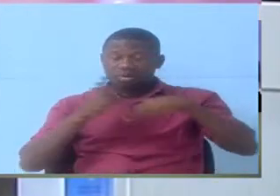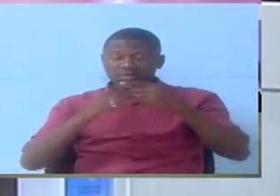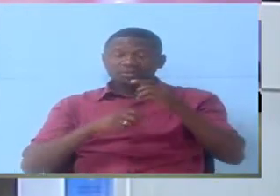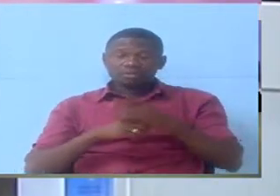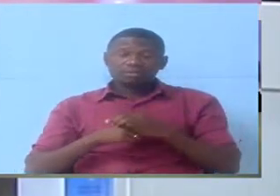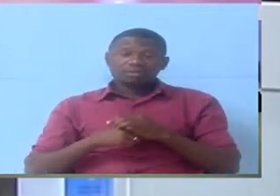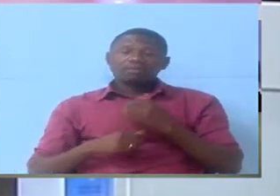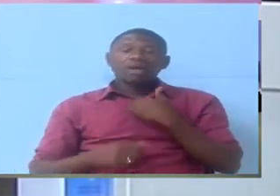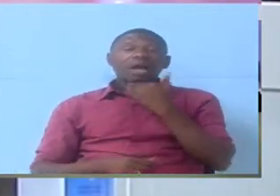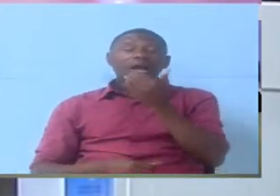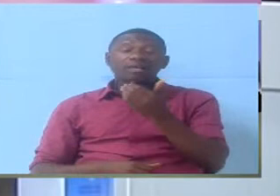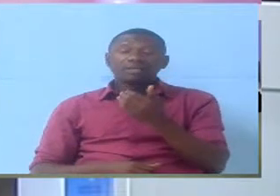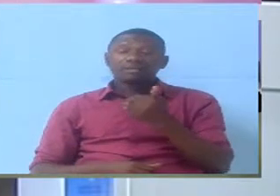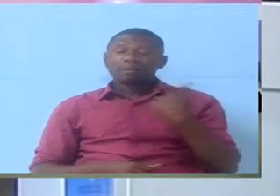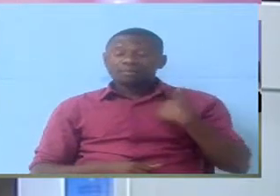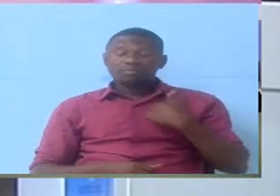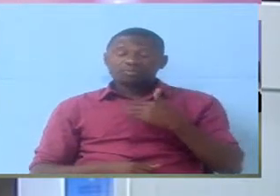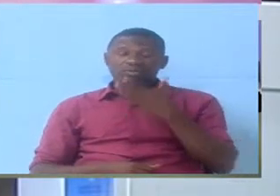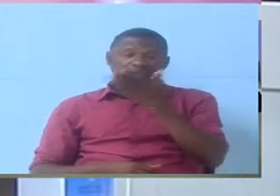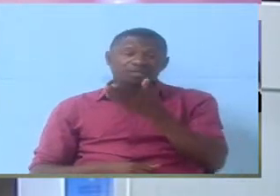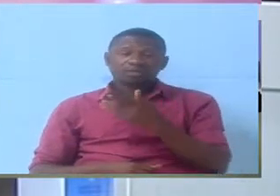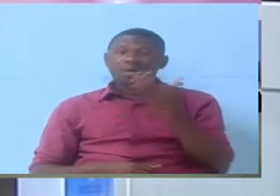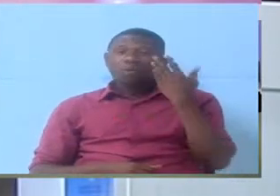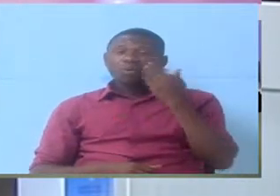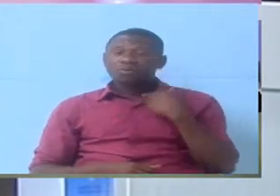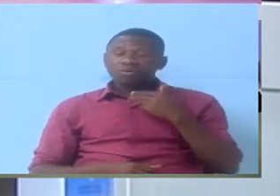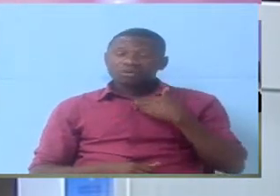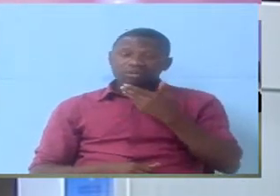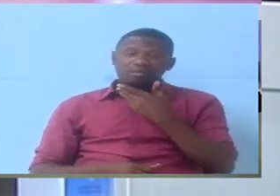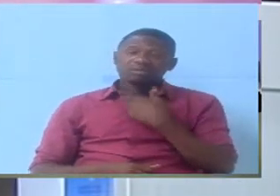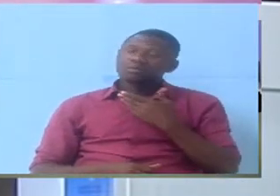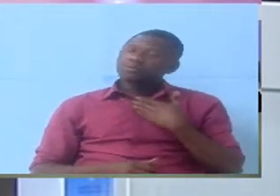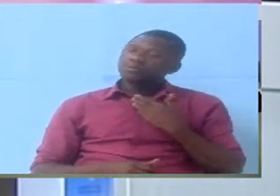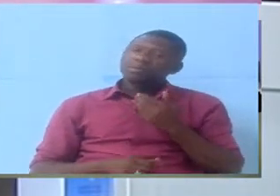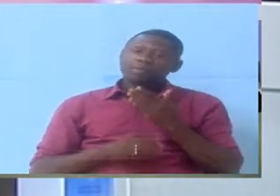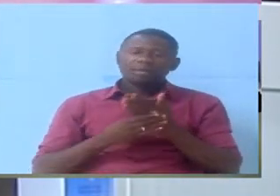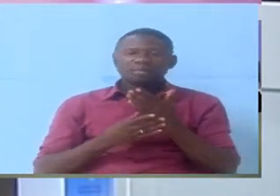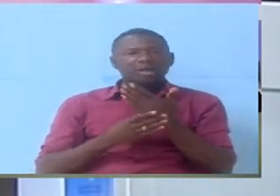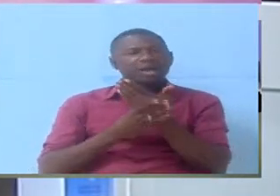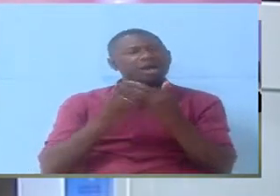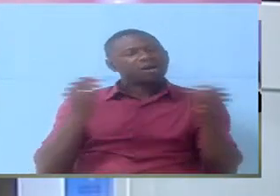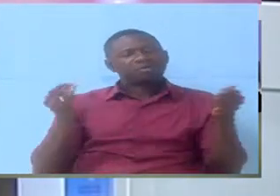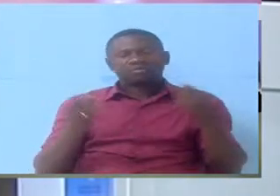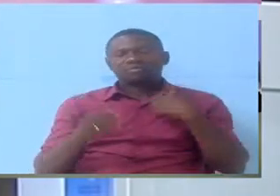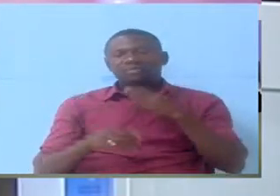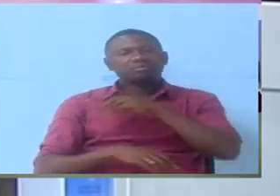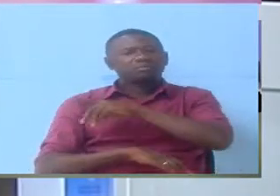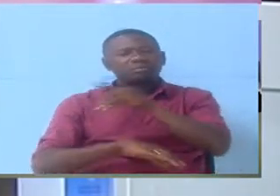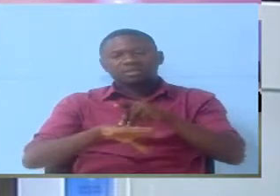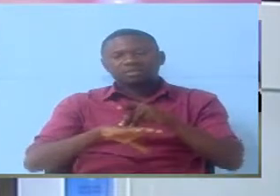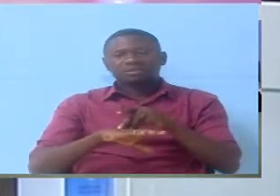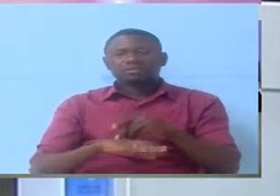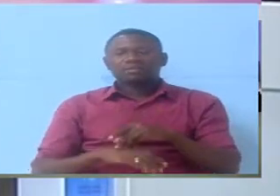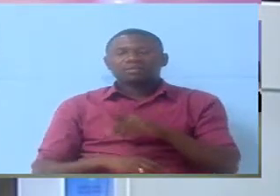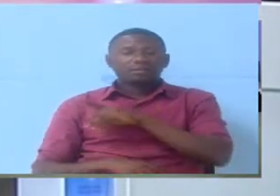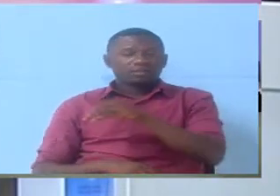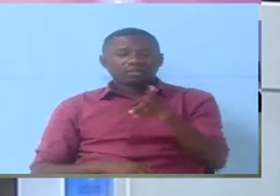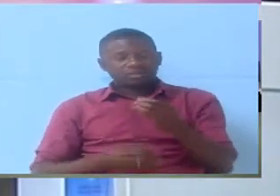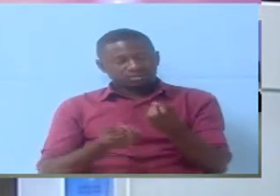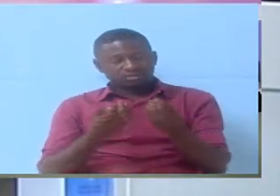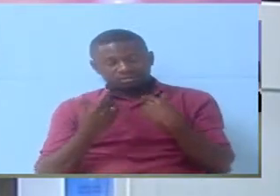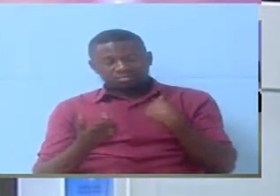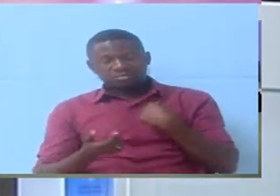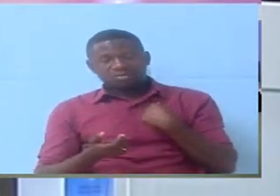Na panelist olu nyininka menu bije. When are you going to get me out of here? Mkoe alibem bondi la jan tumajumale. So they said to me,